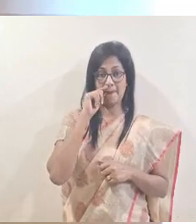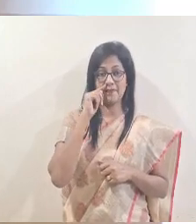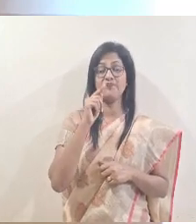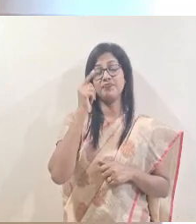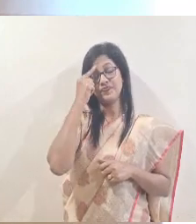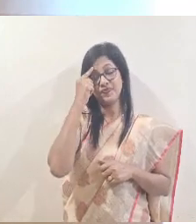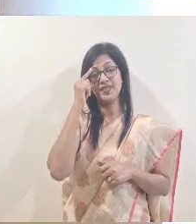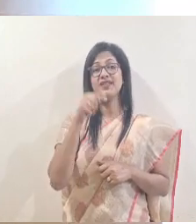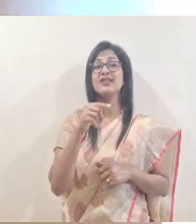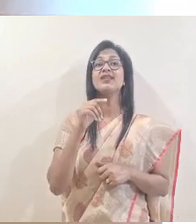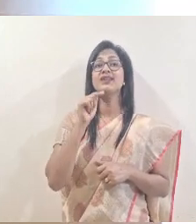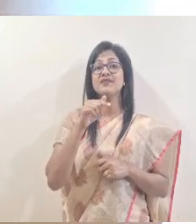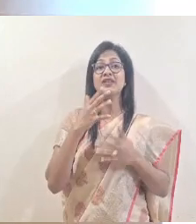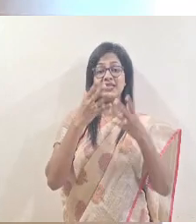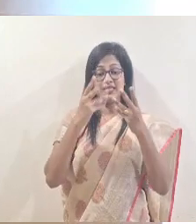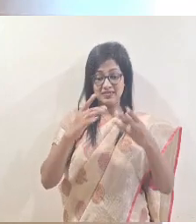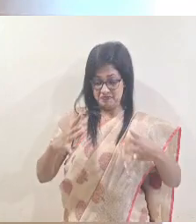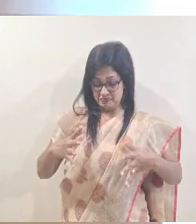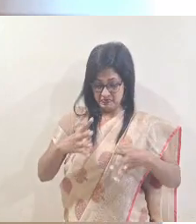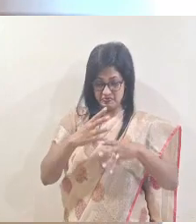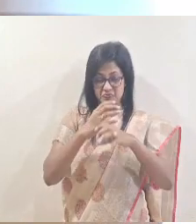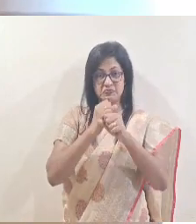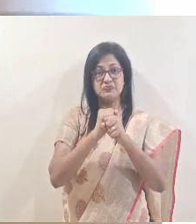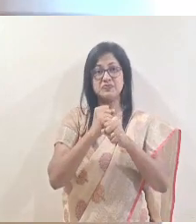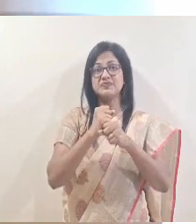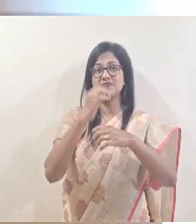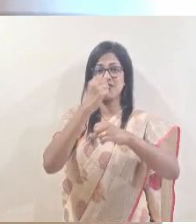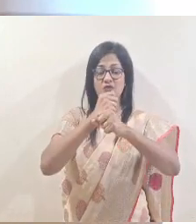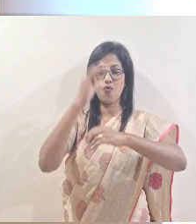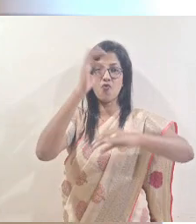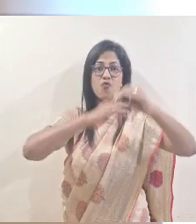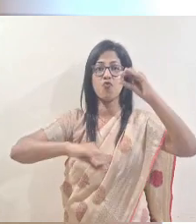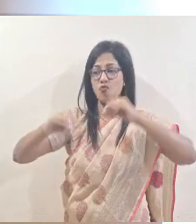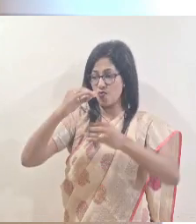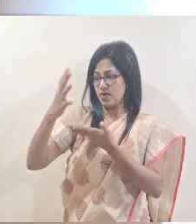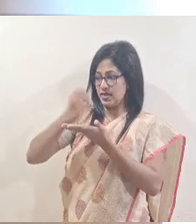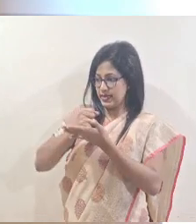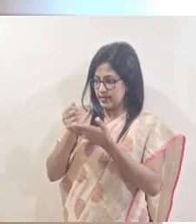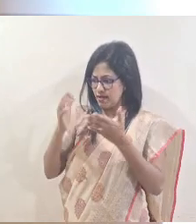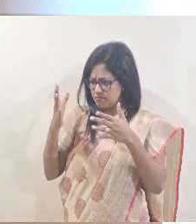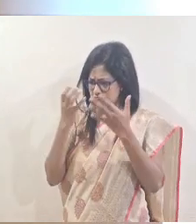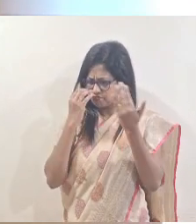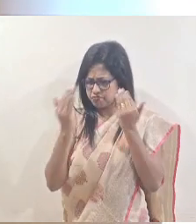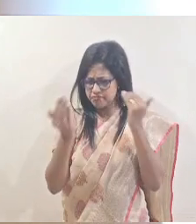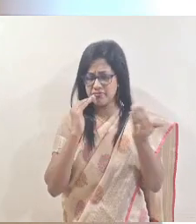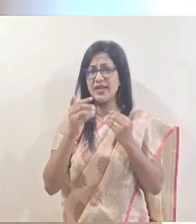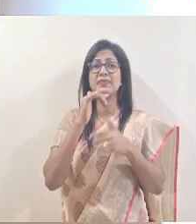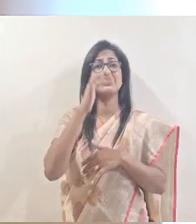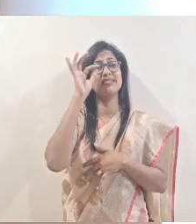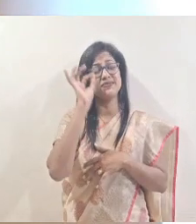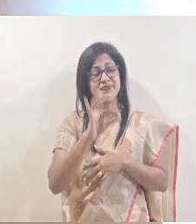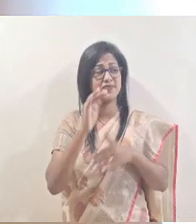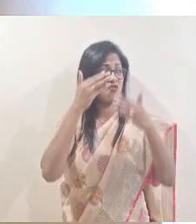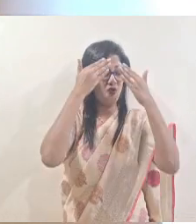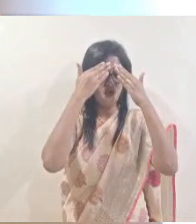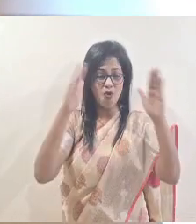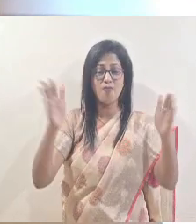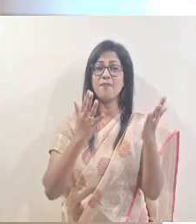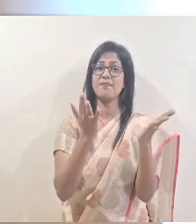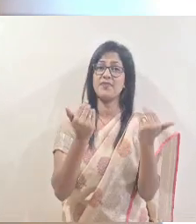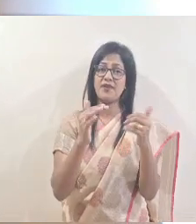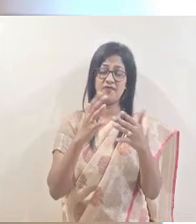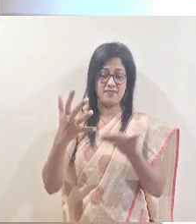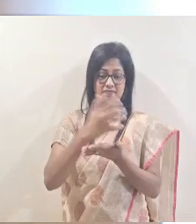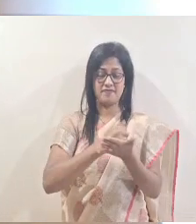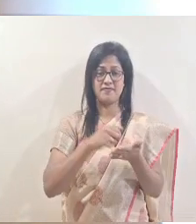Yes. The thing is, we have actually calibrated that using the Google data as well. But specifically, at least the openly